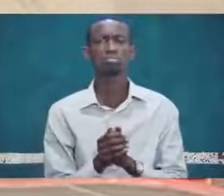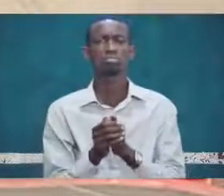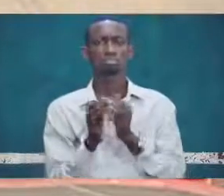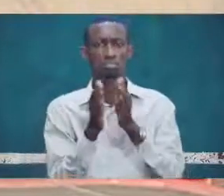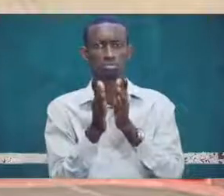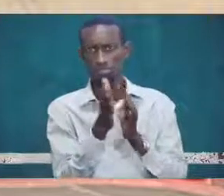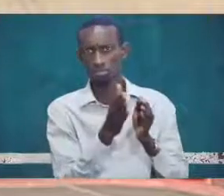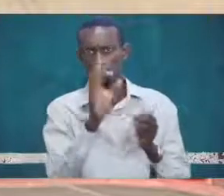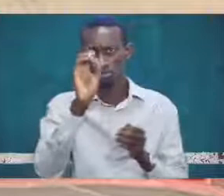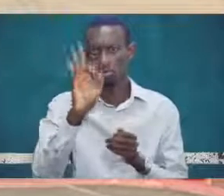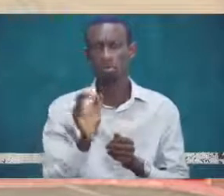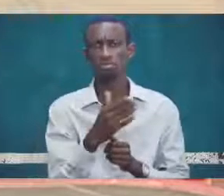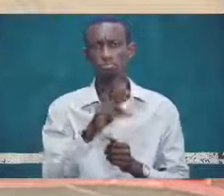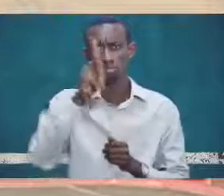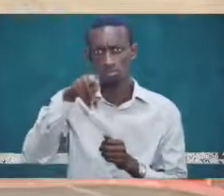Constant